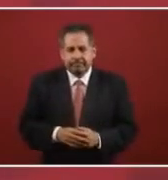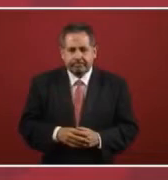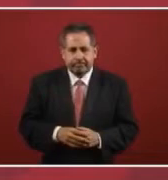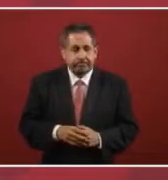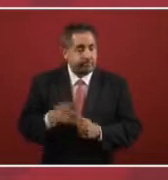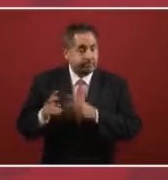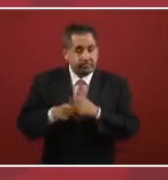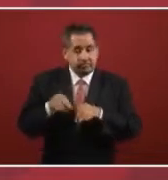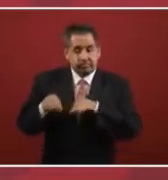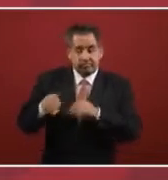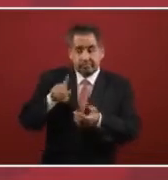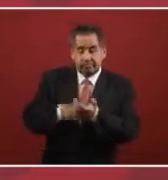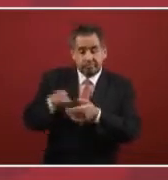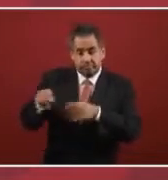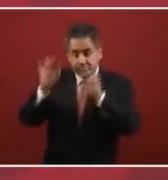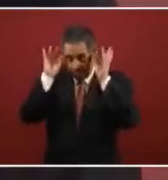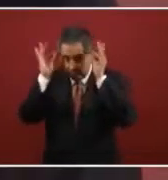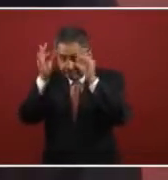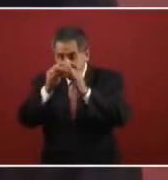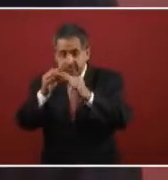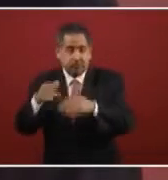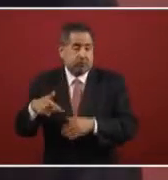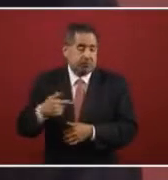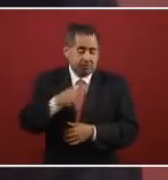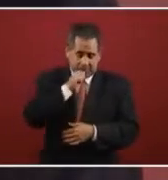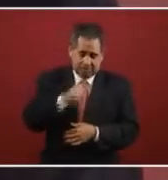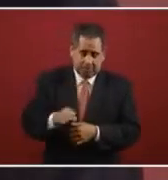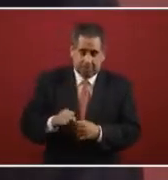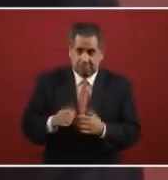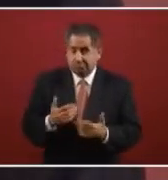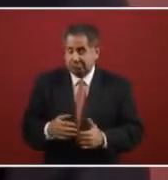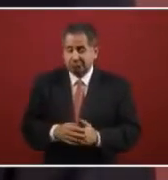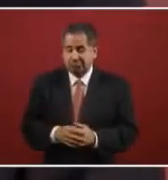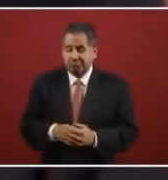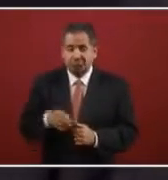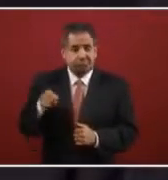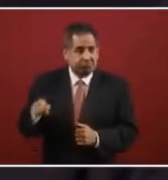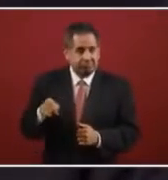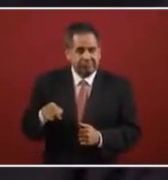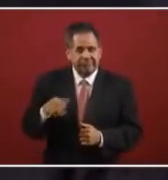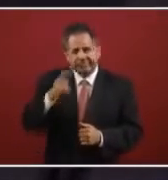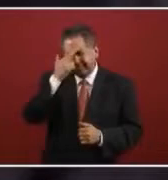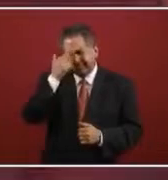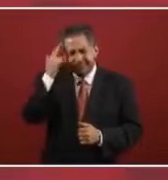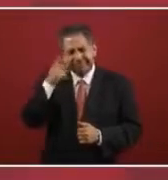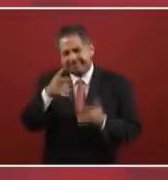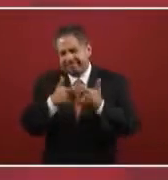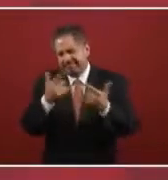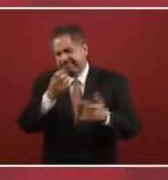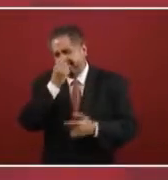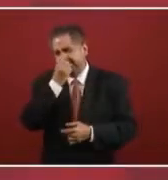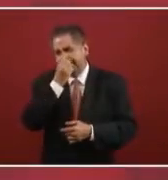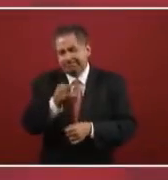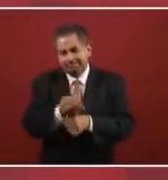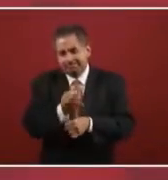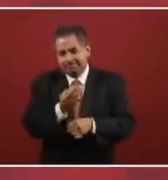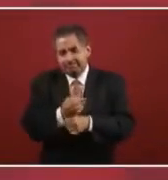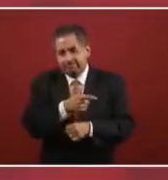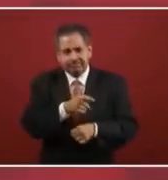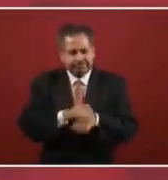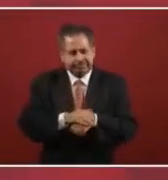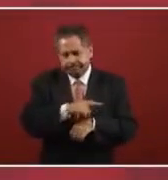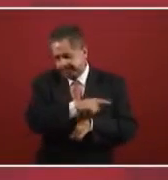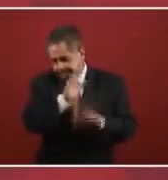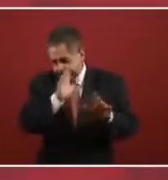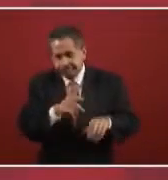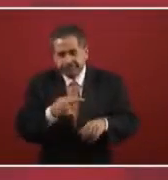voy a trabajar en And now I'm aduanas. gonna work in the, Hay una what are the ones? They're un amigo,